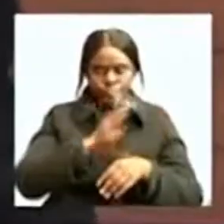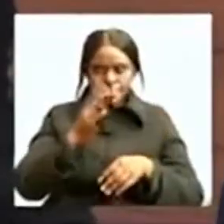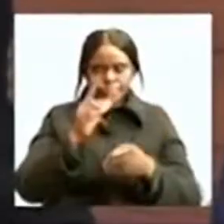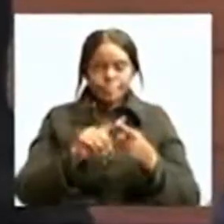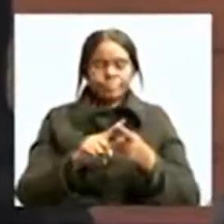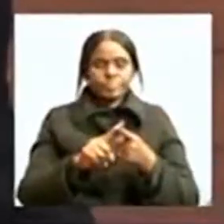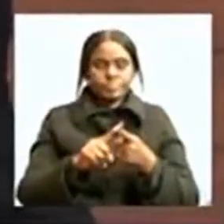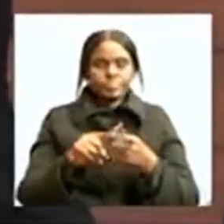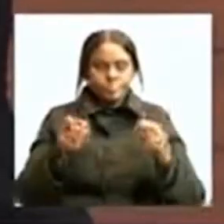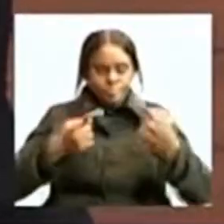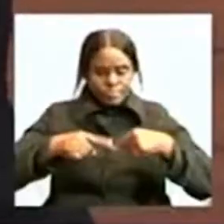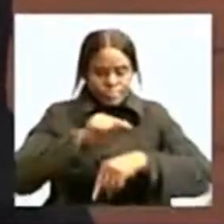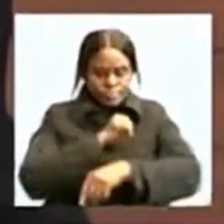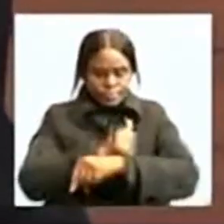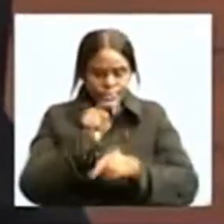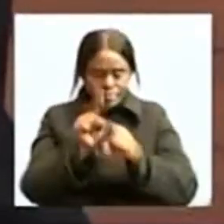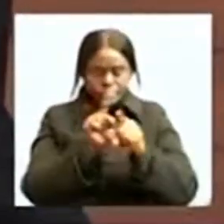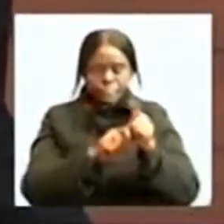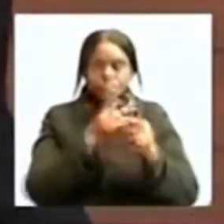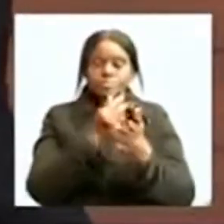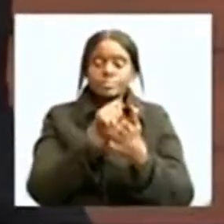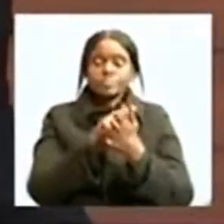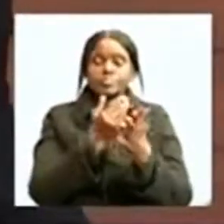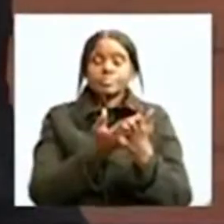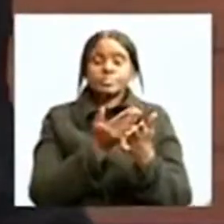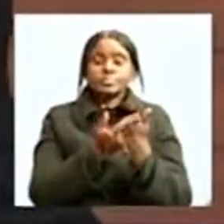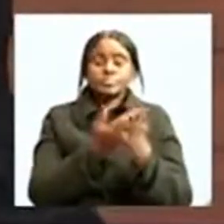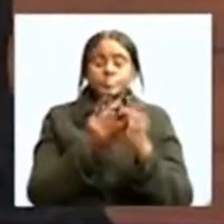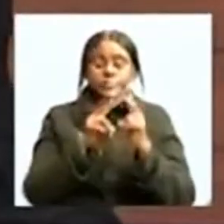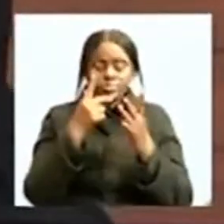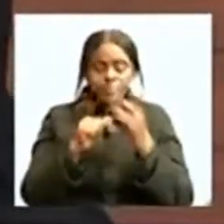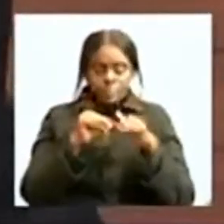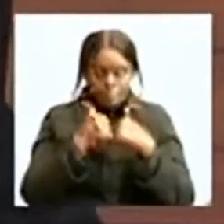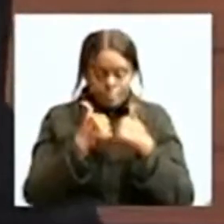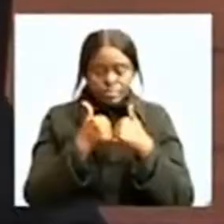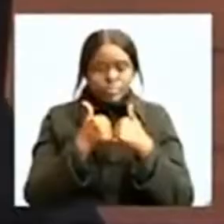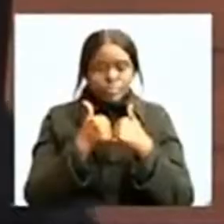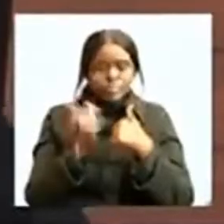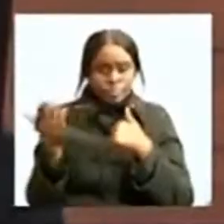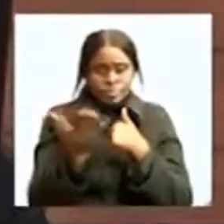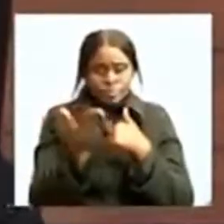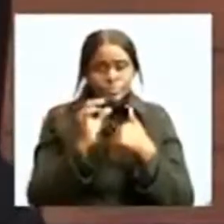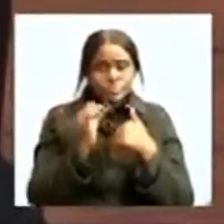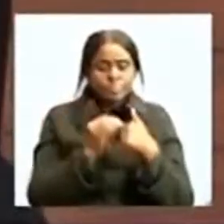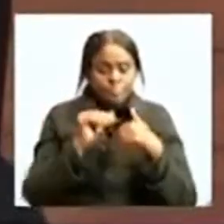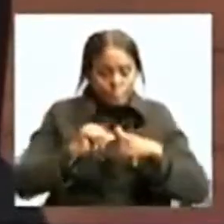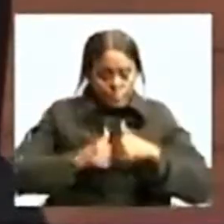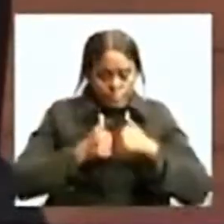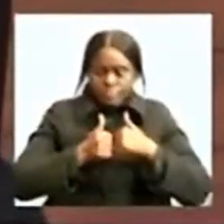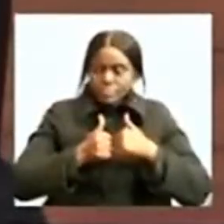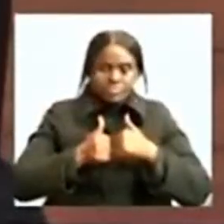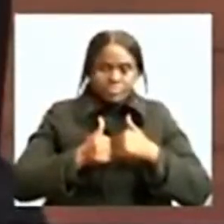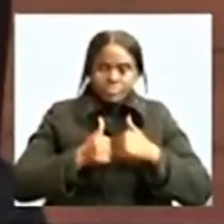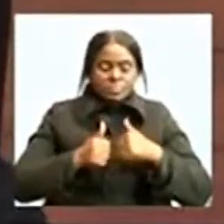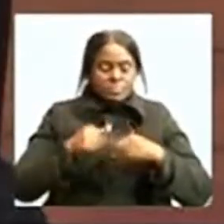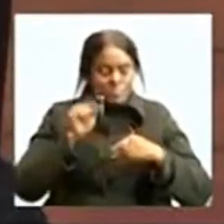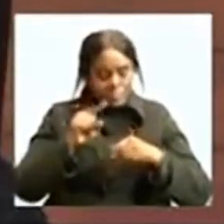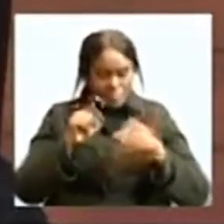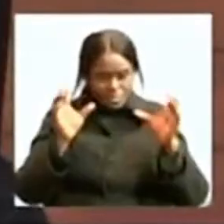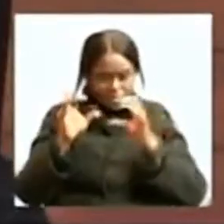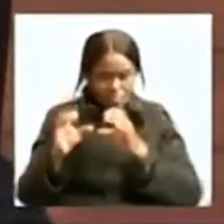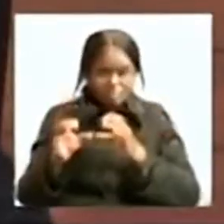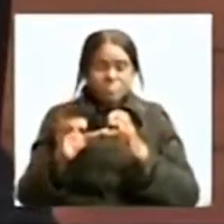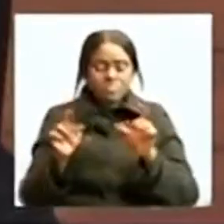the local authorities, a revolving fund. So our stance as a